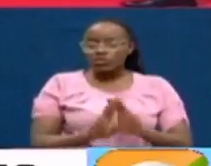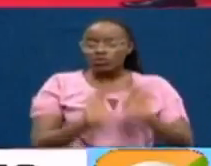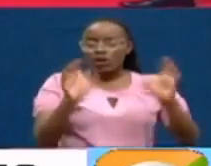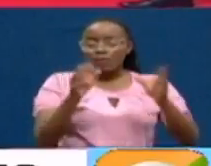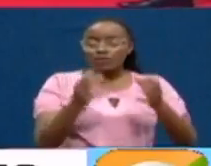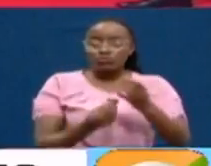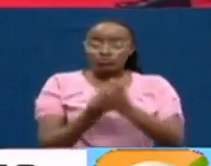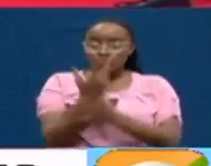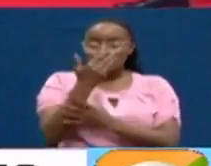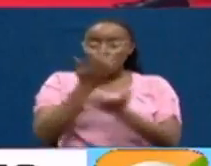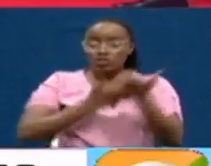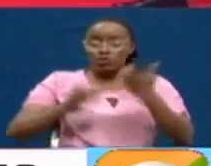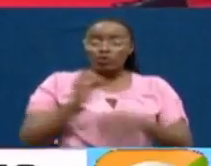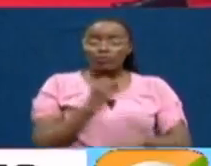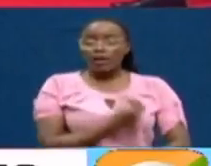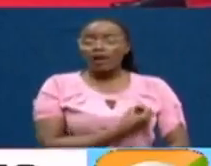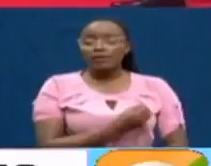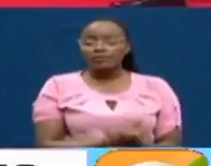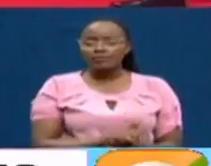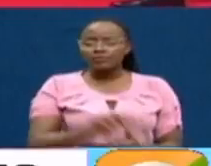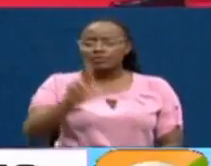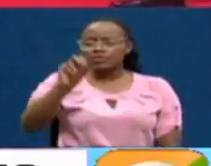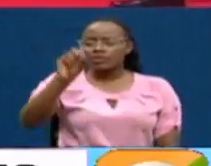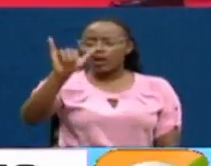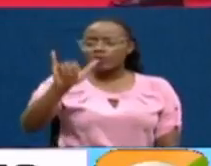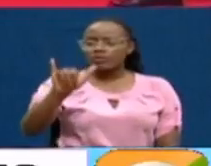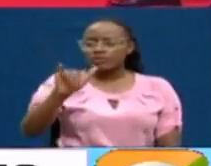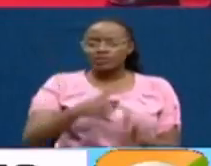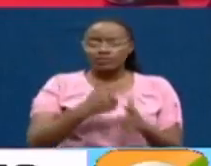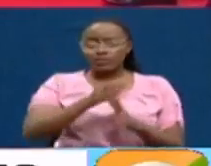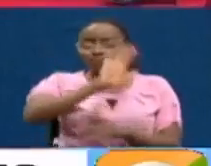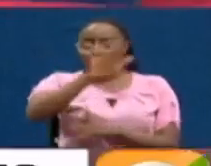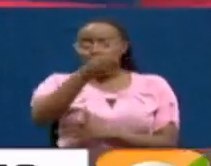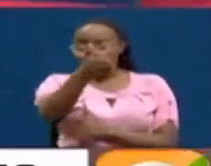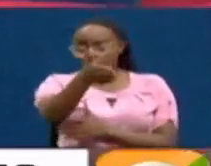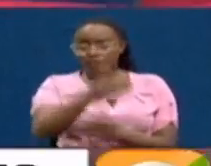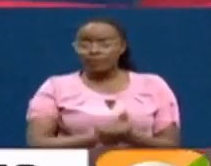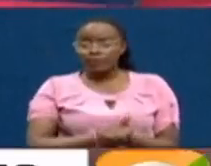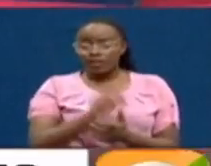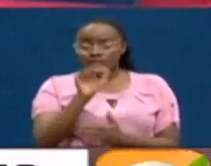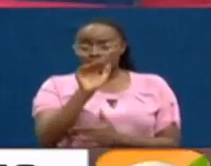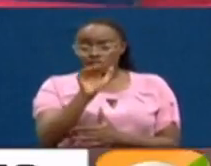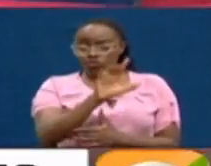our economy? Okay. Thank you. Roy, what are the quick wins? Then I'll come to you over there.